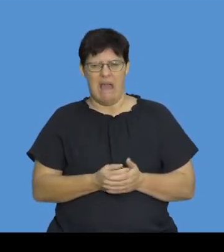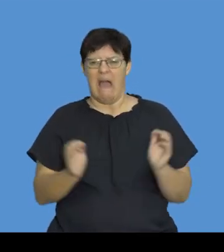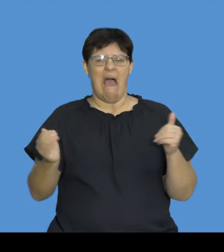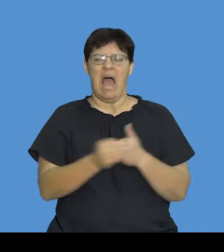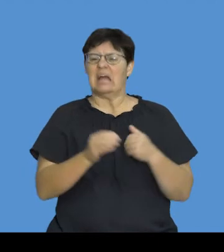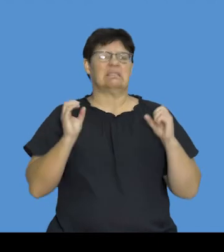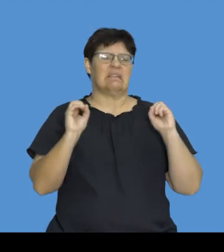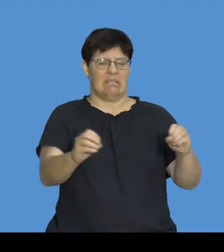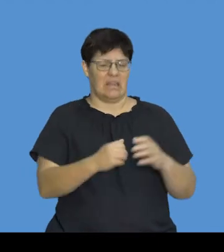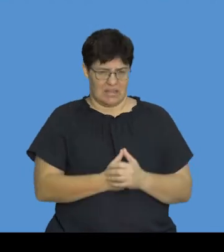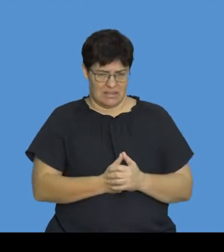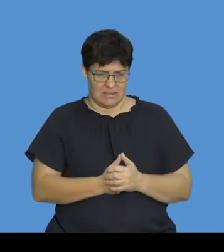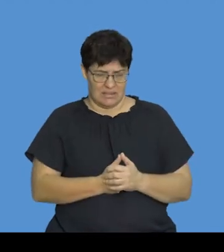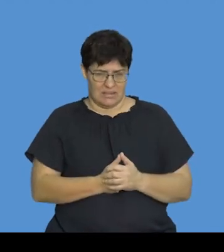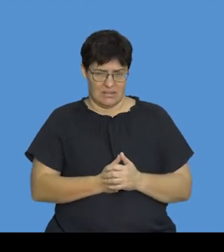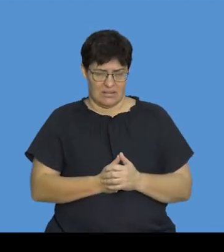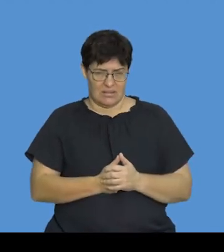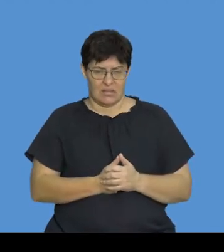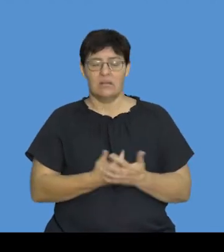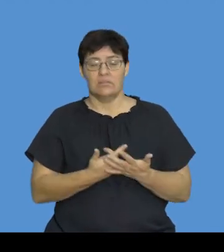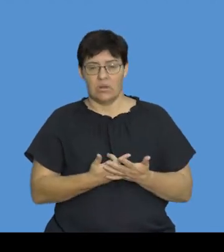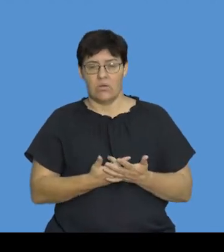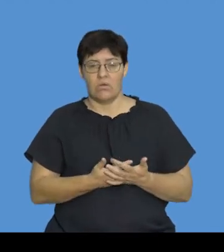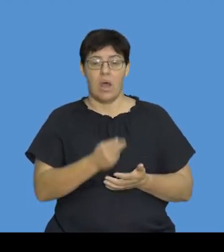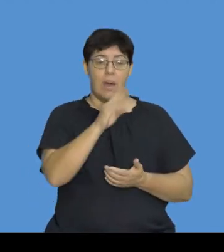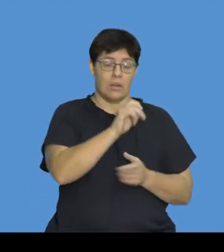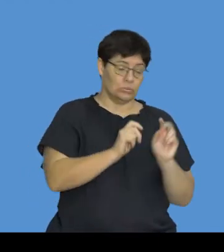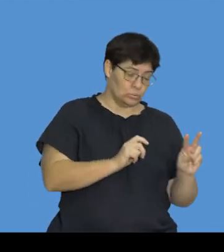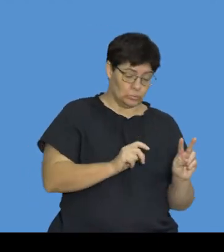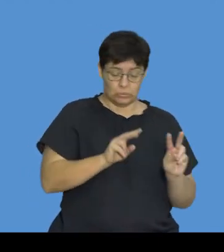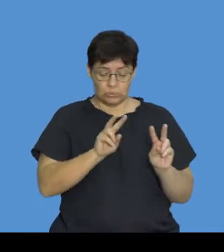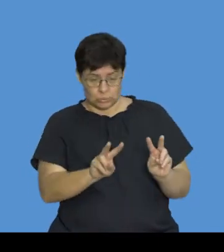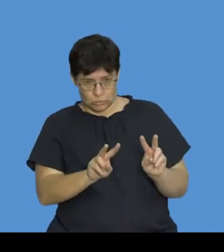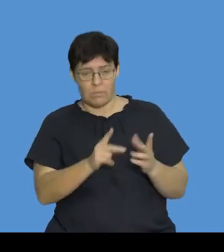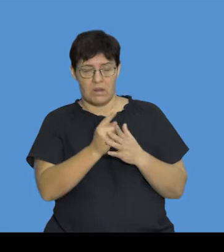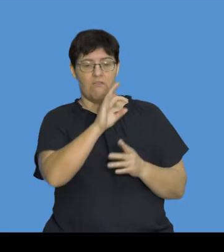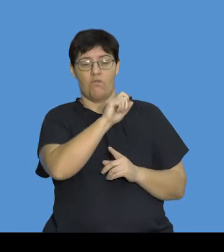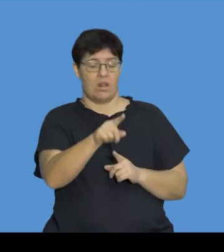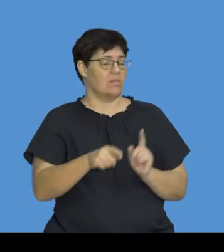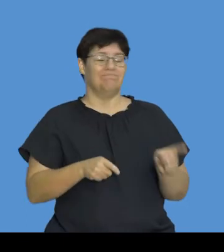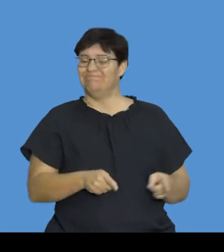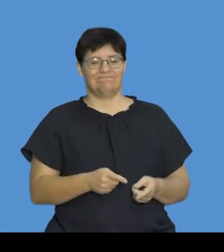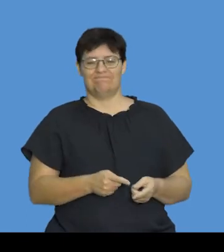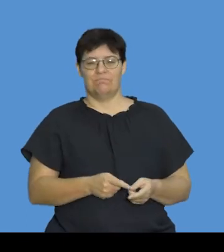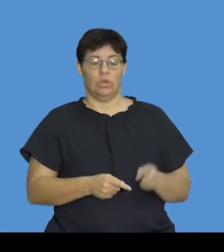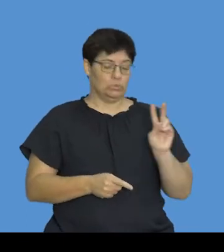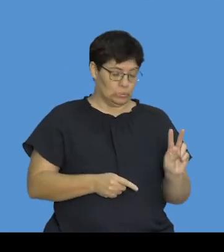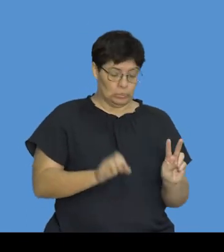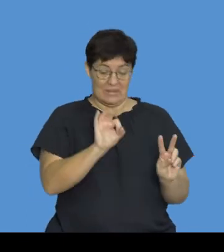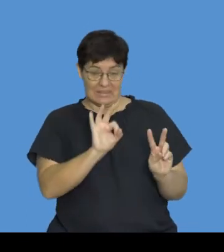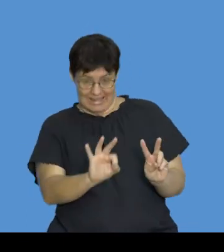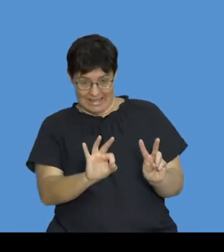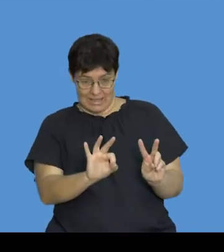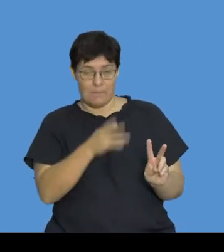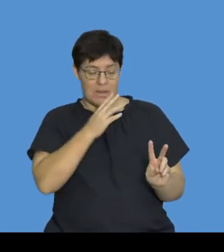it. Remember before we said binomial by binomial, we can use what we call FOIL. Here, it's still only going to be